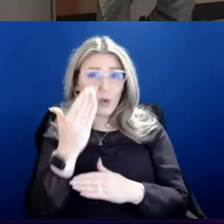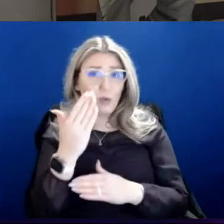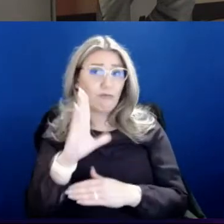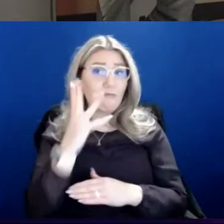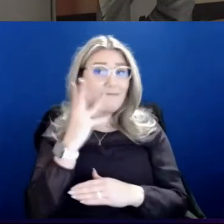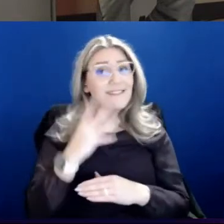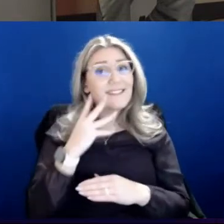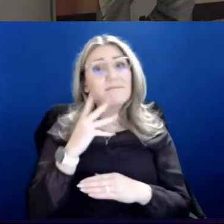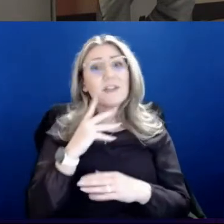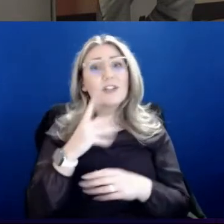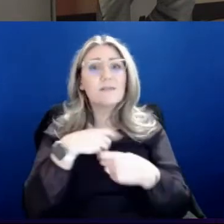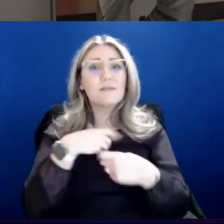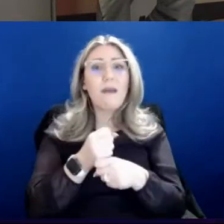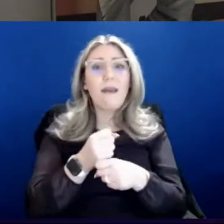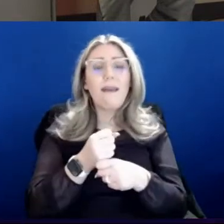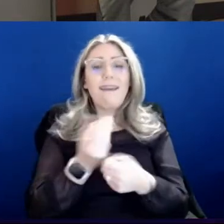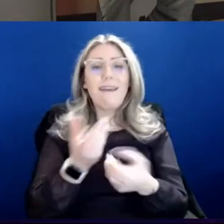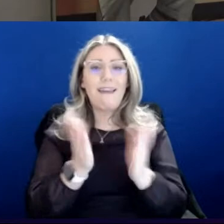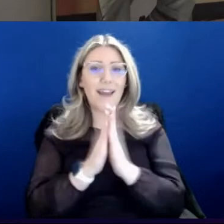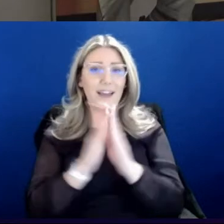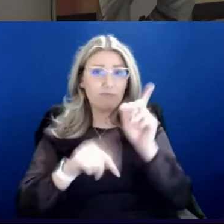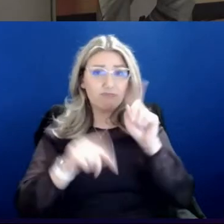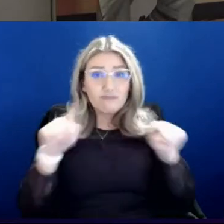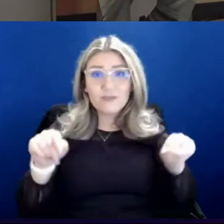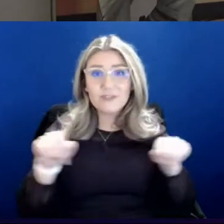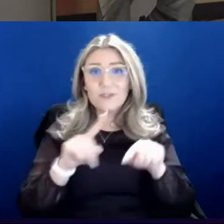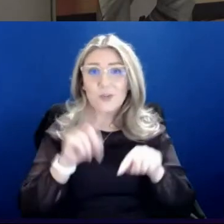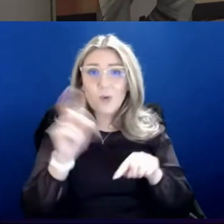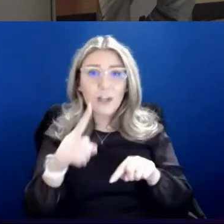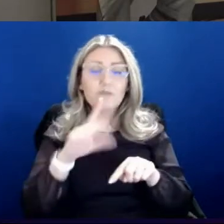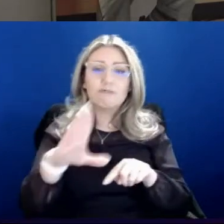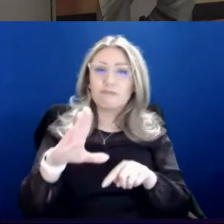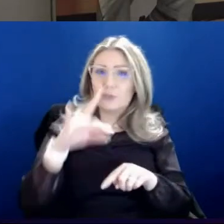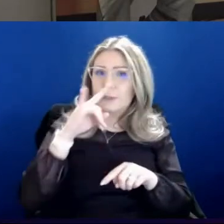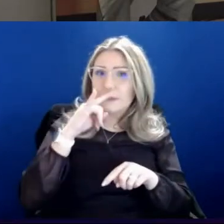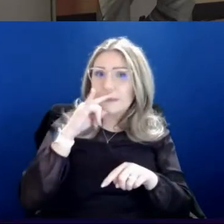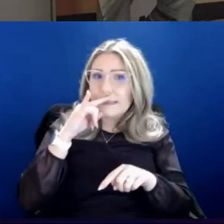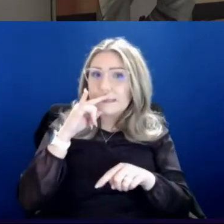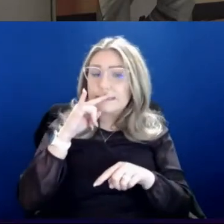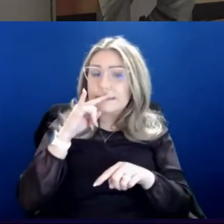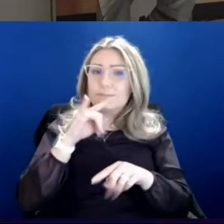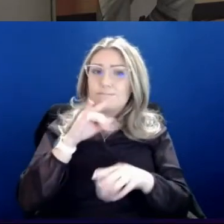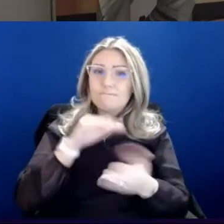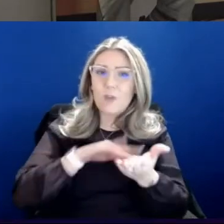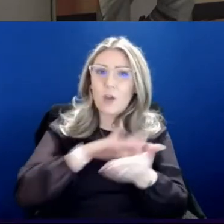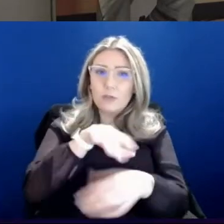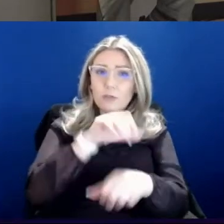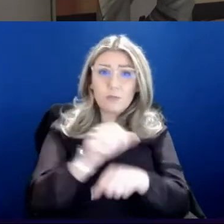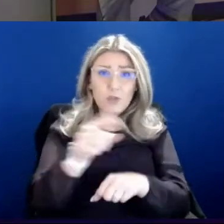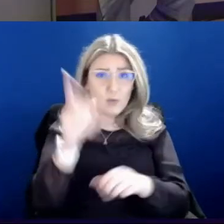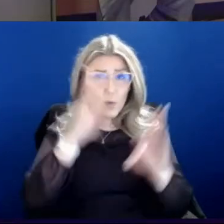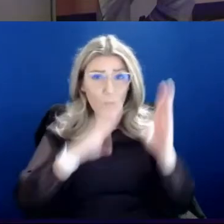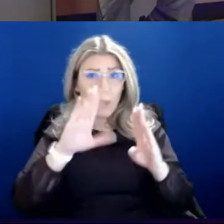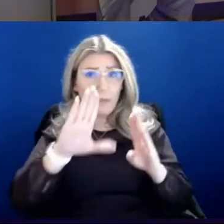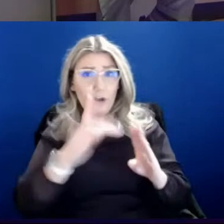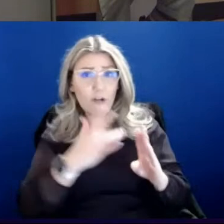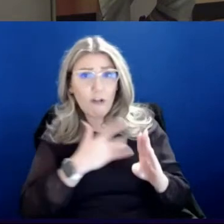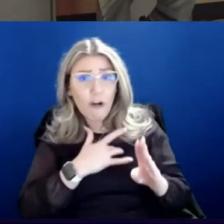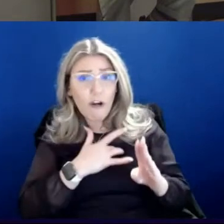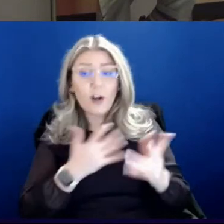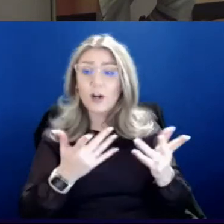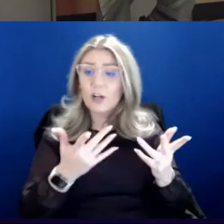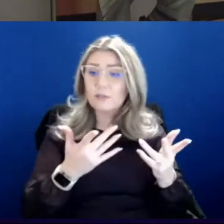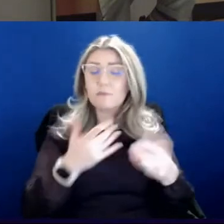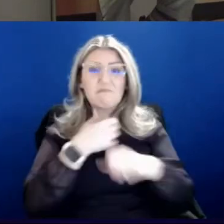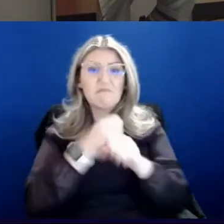ask different questions at your children's doctor's appointments. Are you worried about their hearts? Does this make you do doctor's